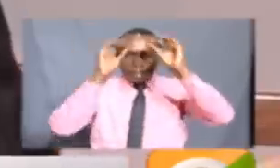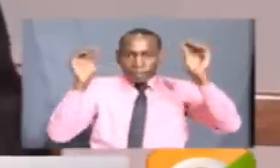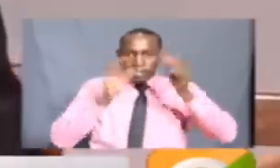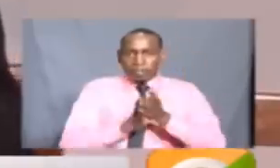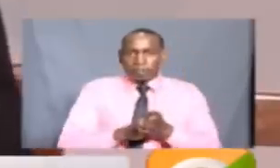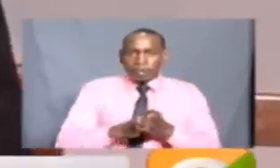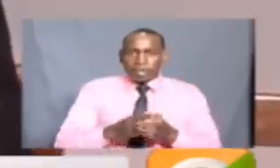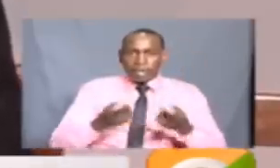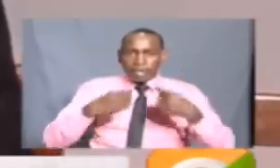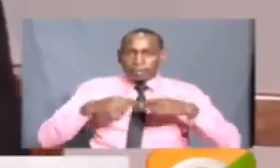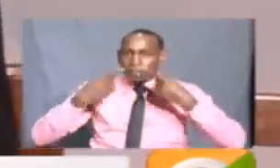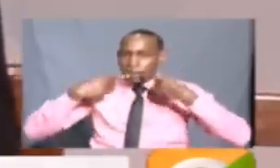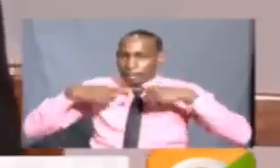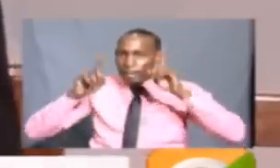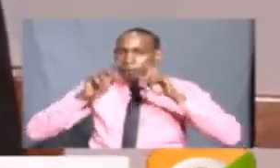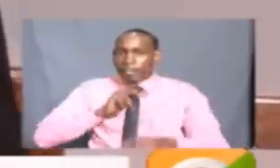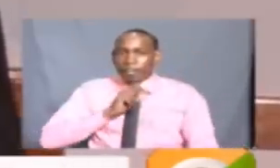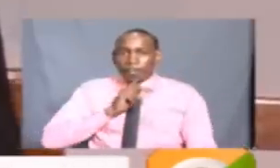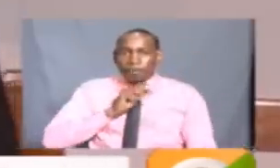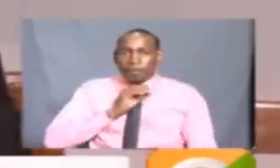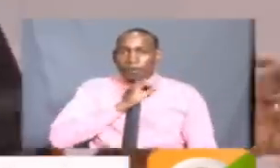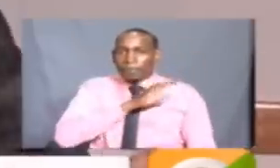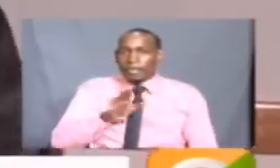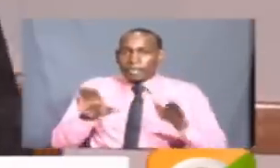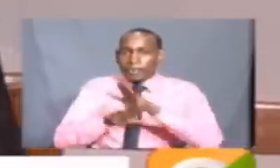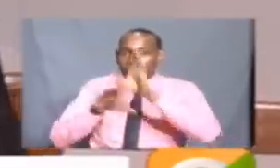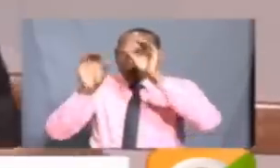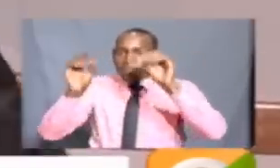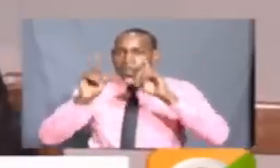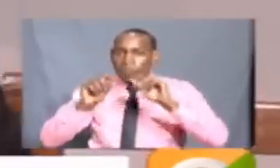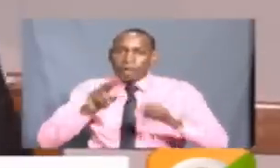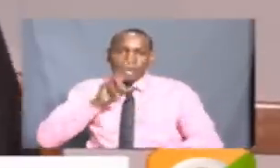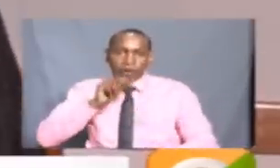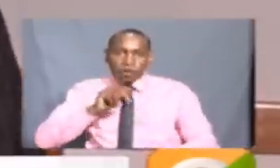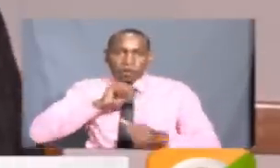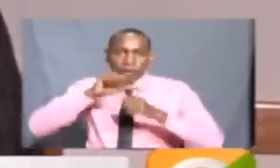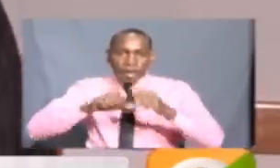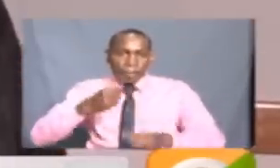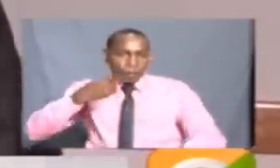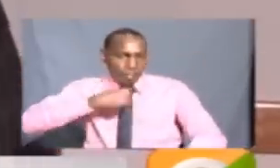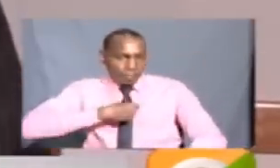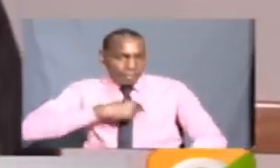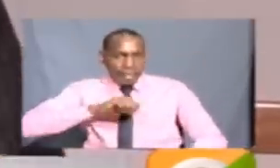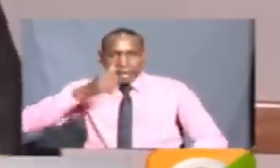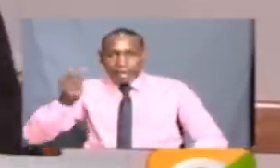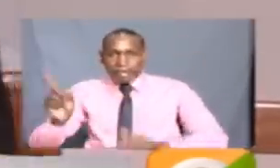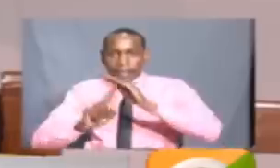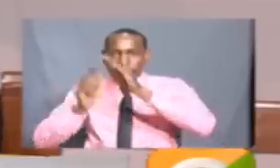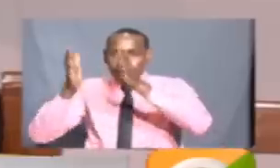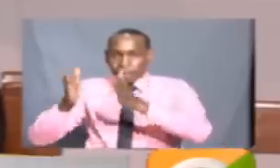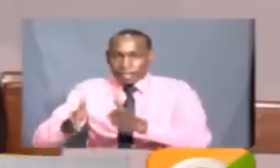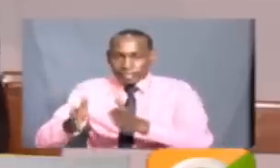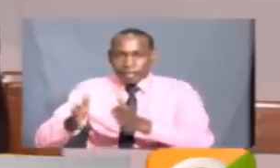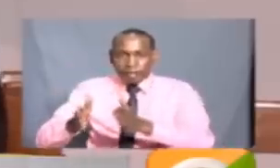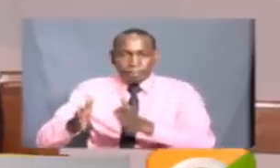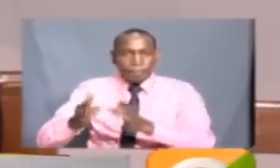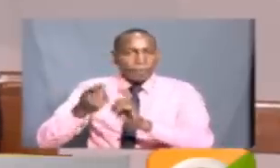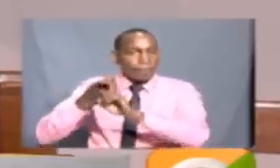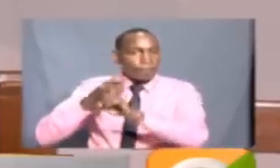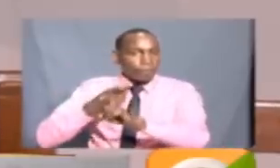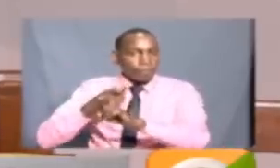blows the whistle. The deputy president says, no, it is about me. Some cabinet secretaries from